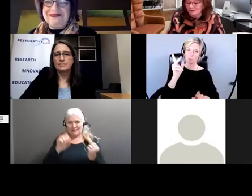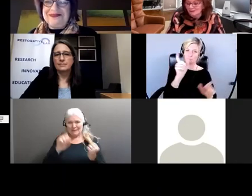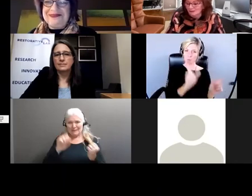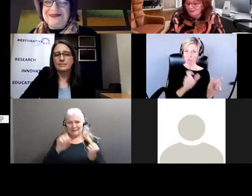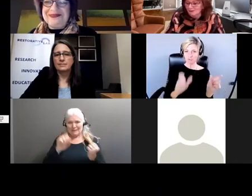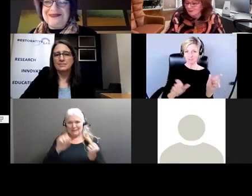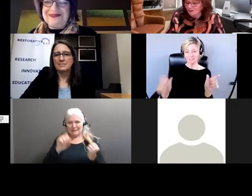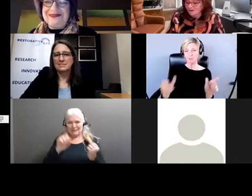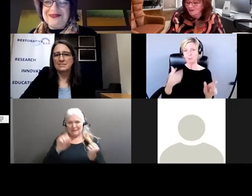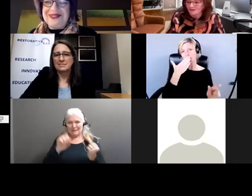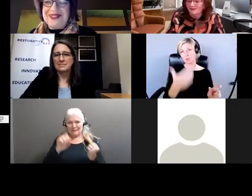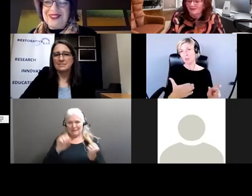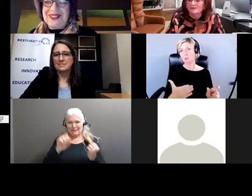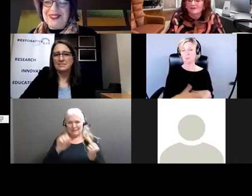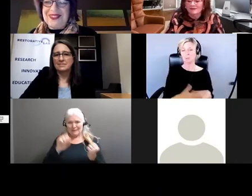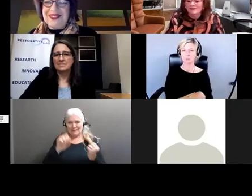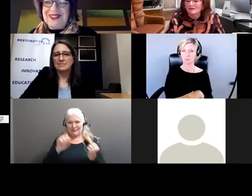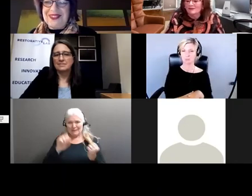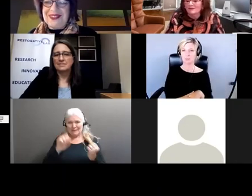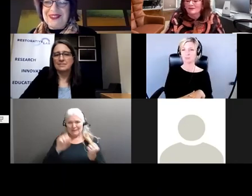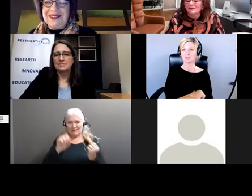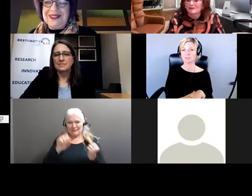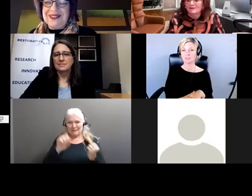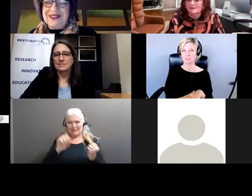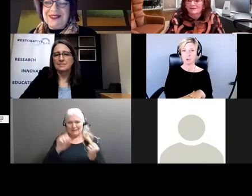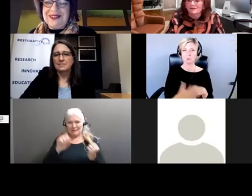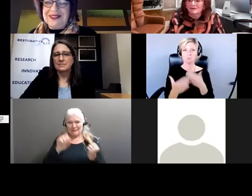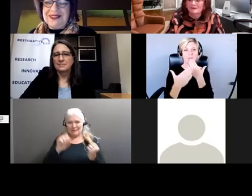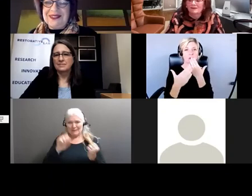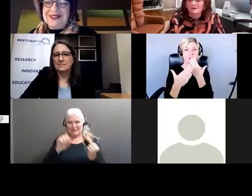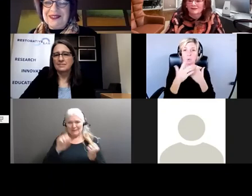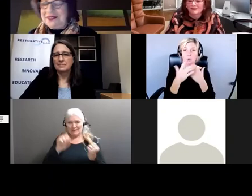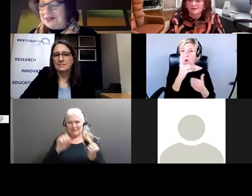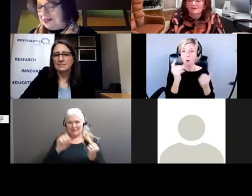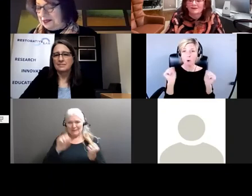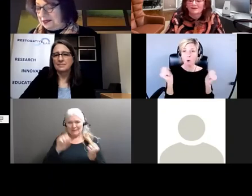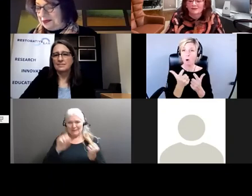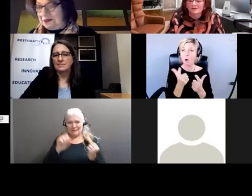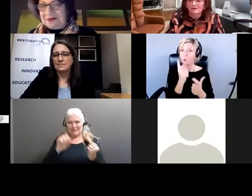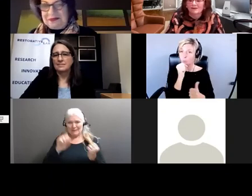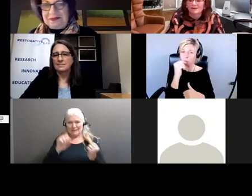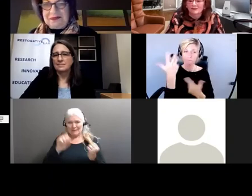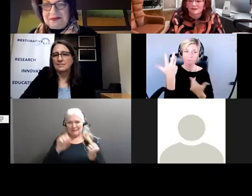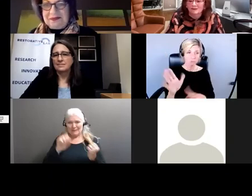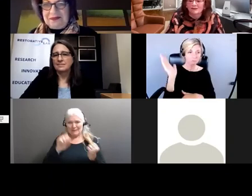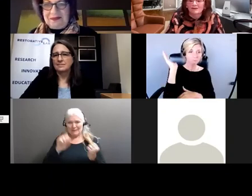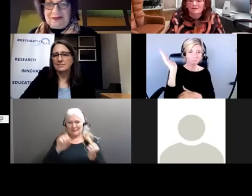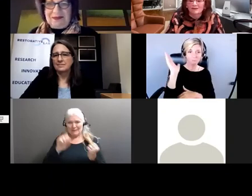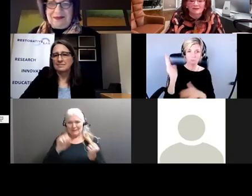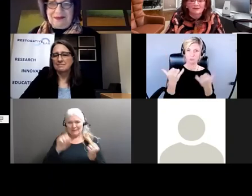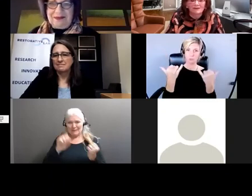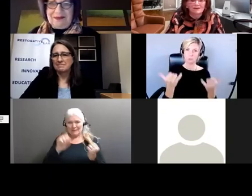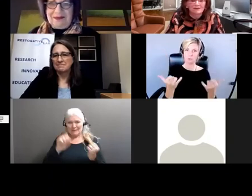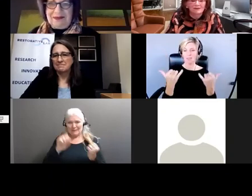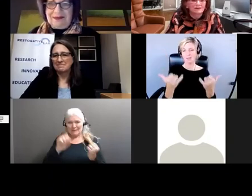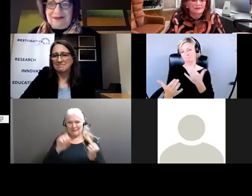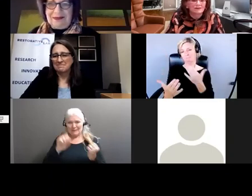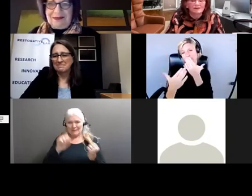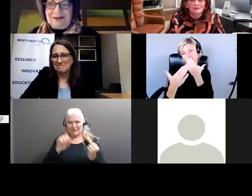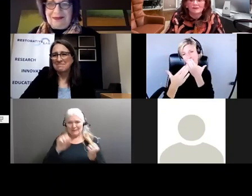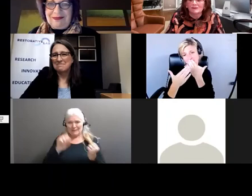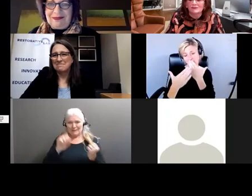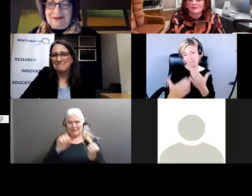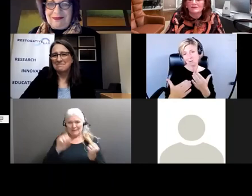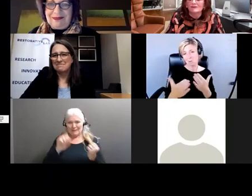So thank you all, Risa, Jennifer, Vivian, Judy, and Joan for your time today. It was wonderful to hear you